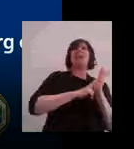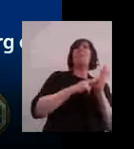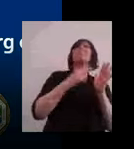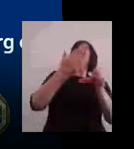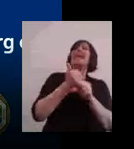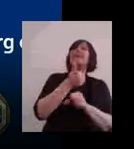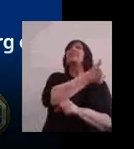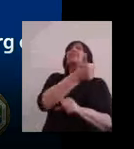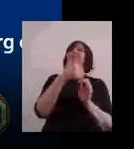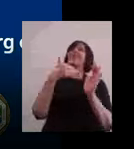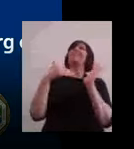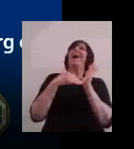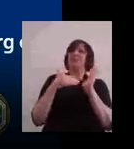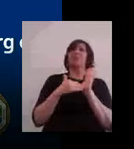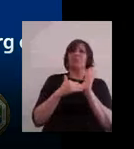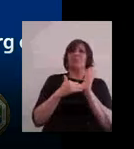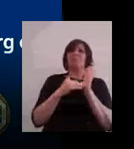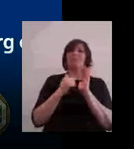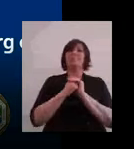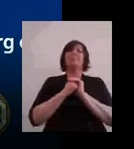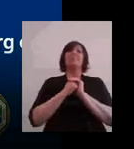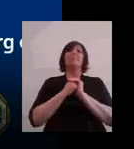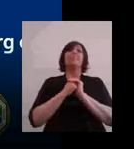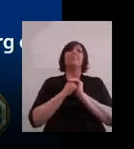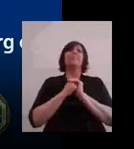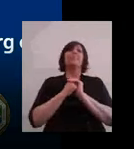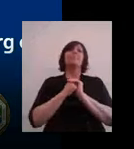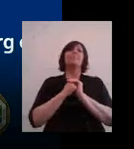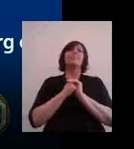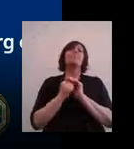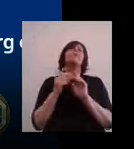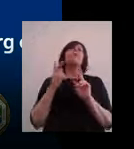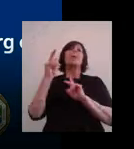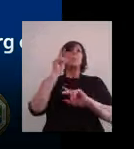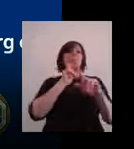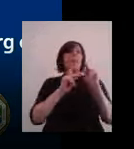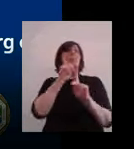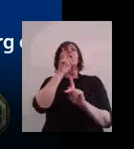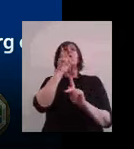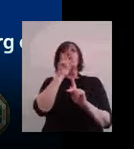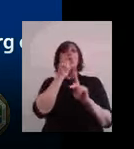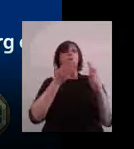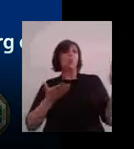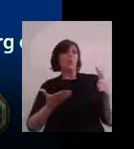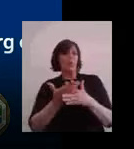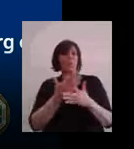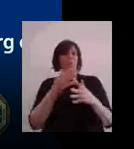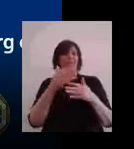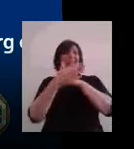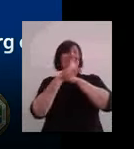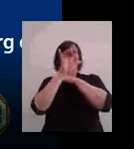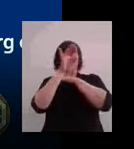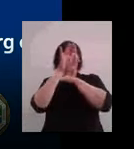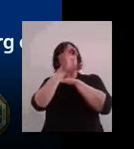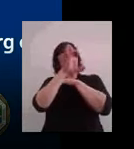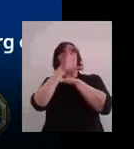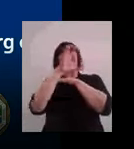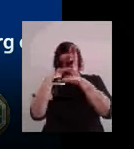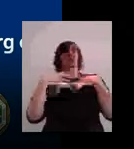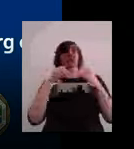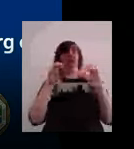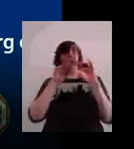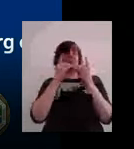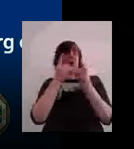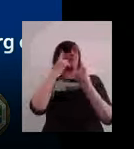provider. So people who are going through the Erie County Health Department for testing, they can